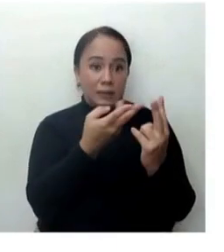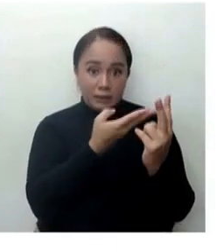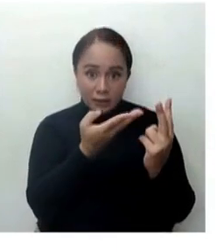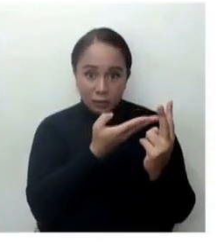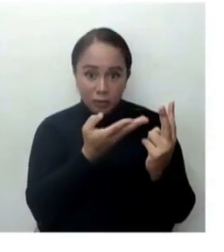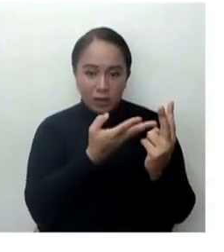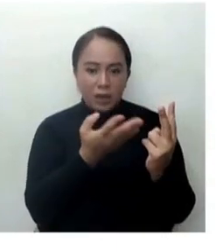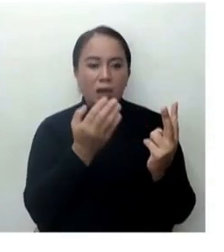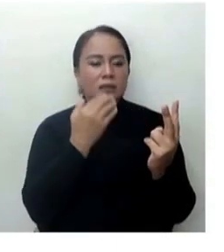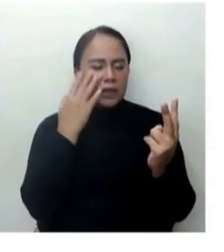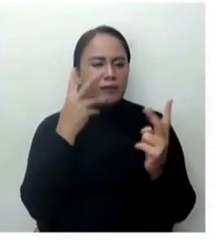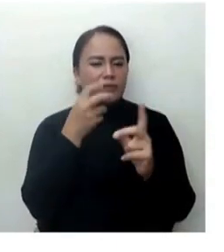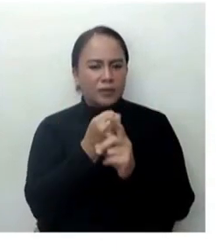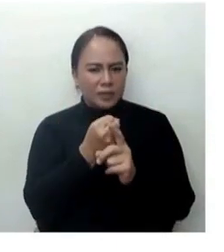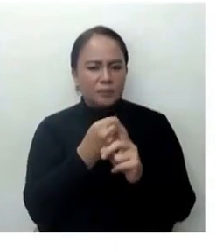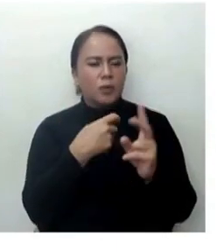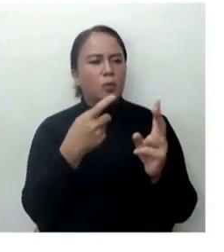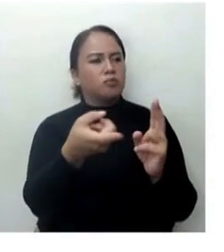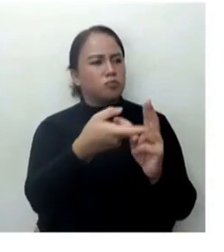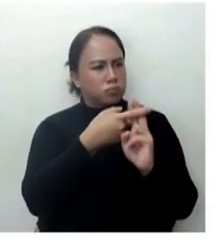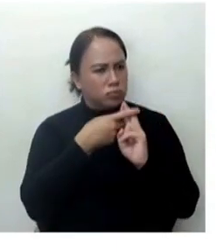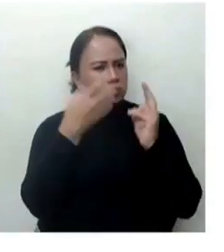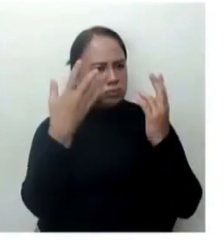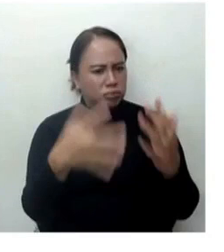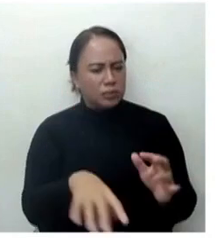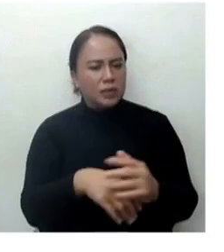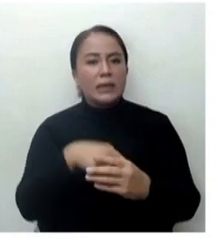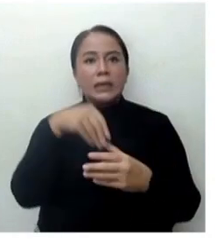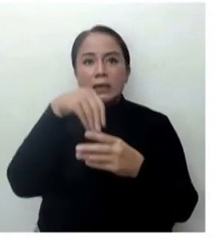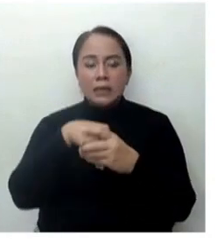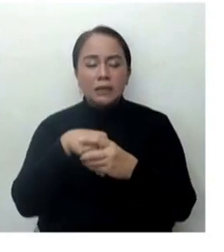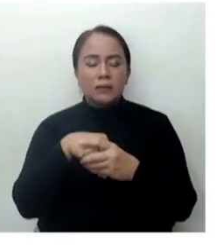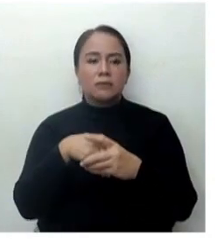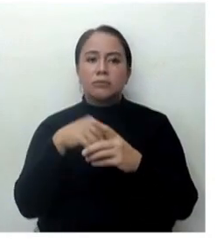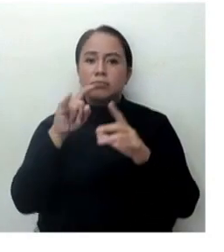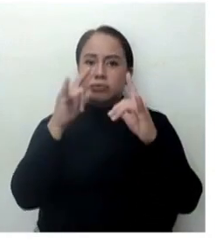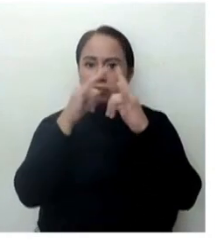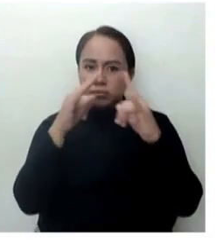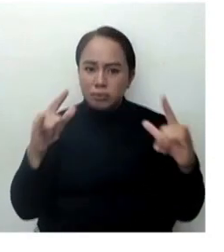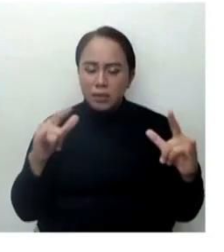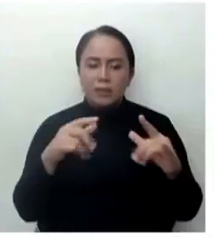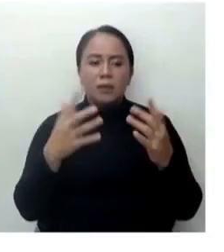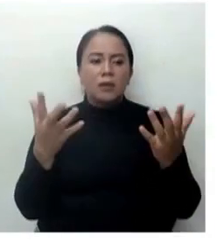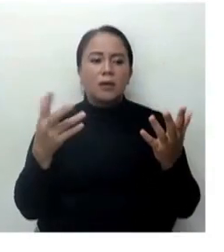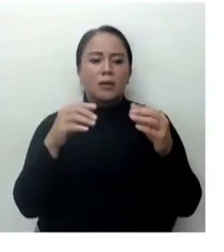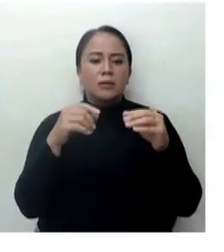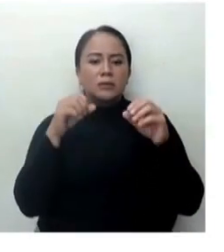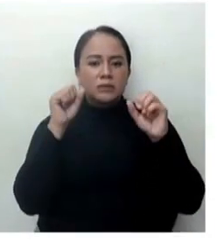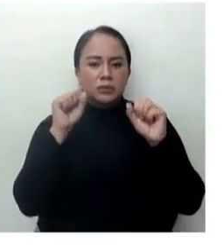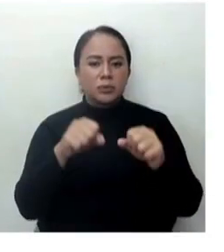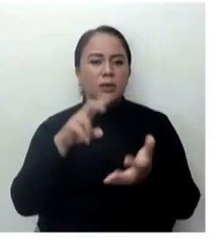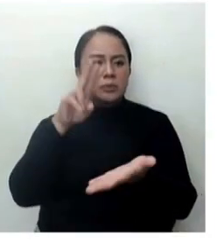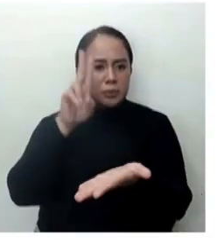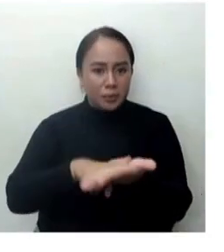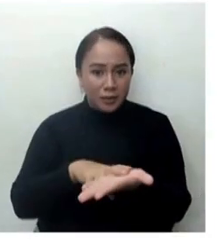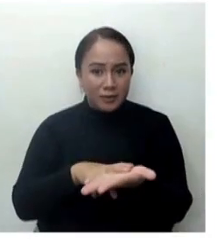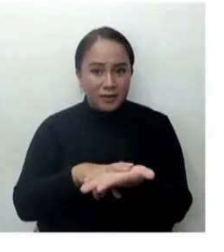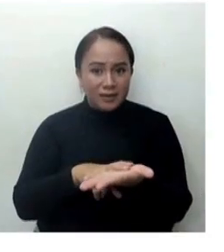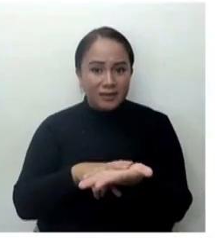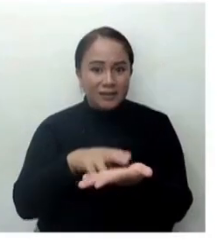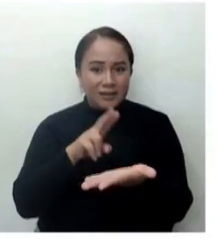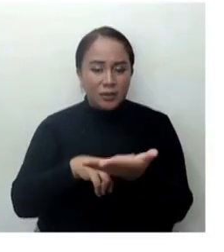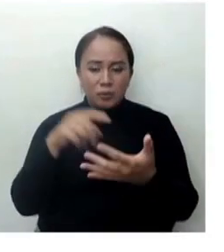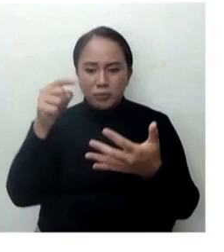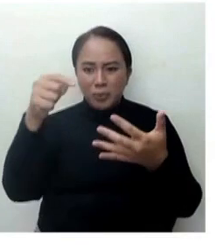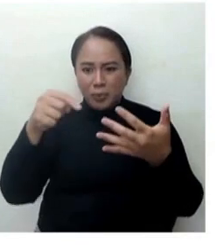know, who were victims of abduction, were inside a military camp and were missing for 10 days, of course they will sign a lot of